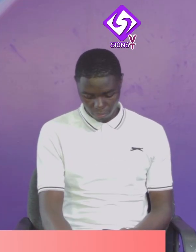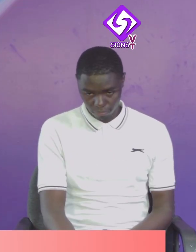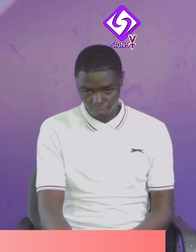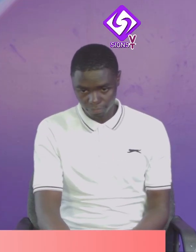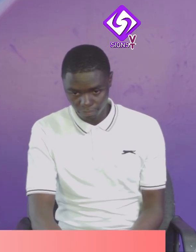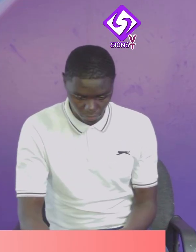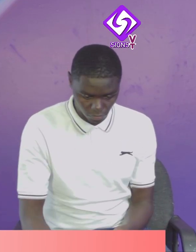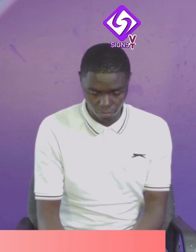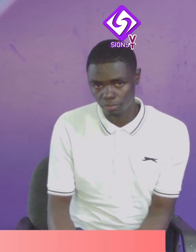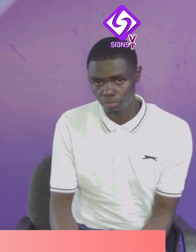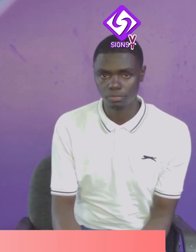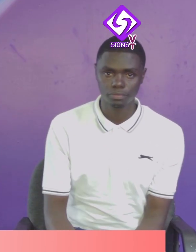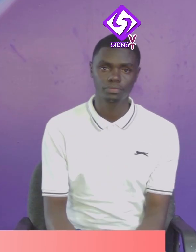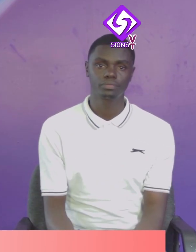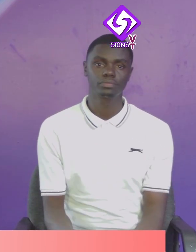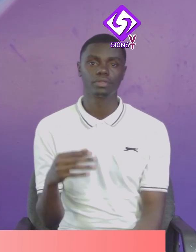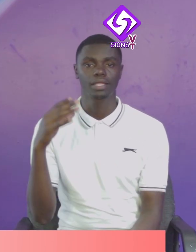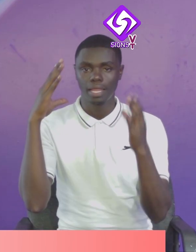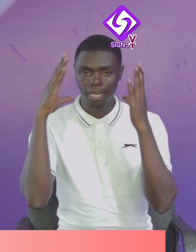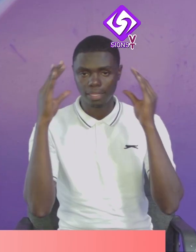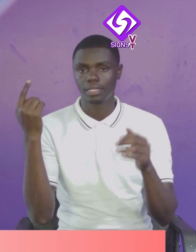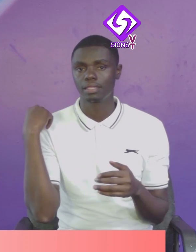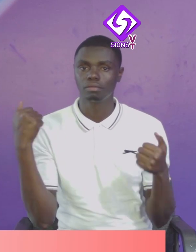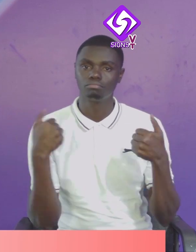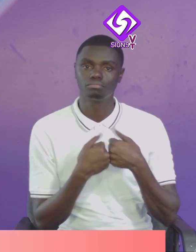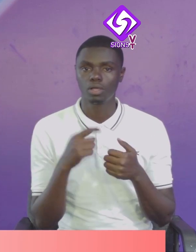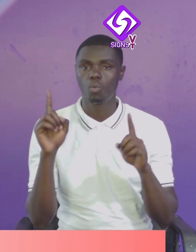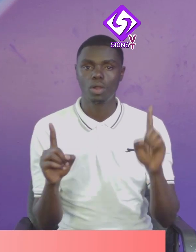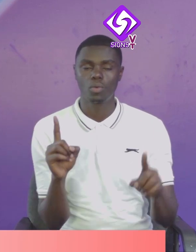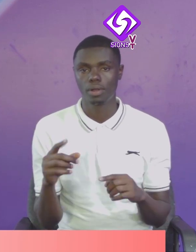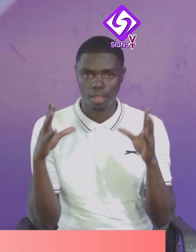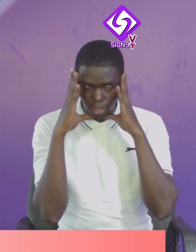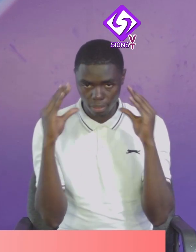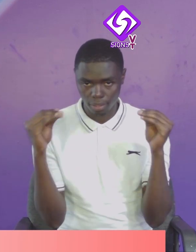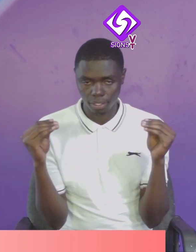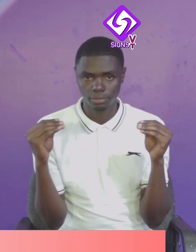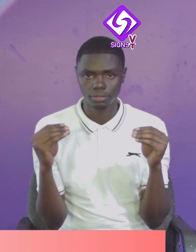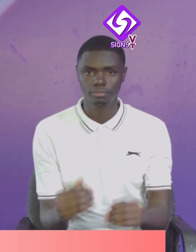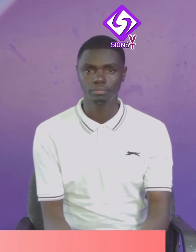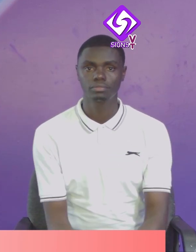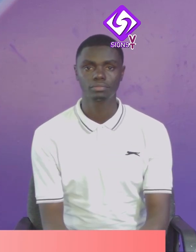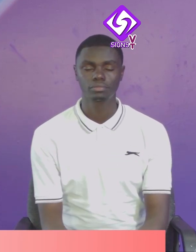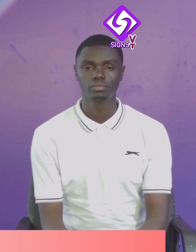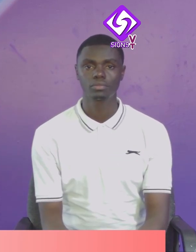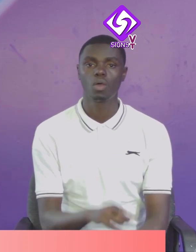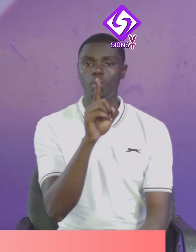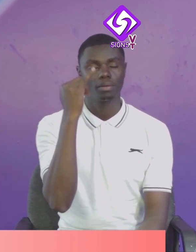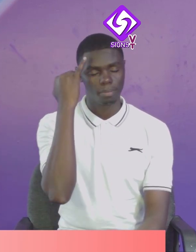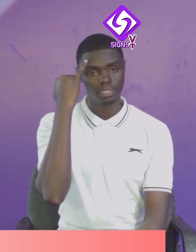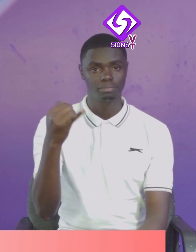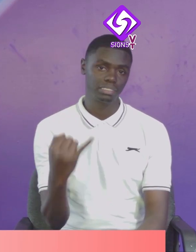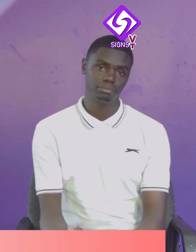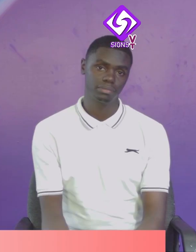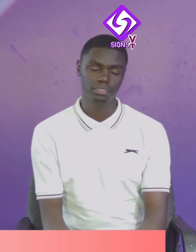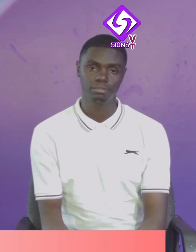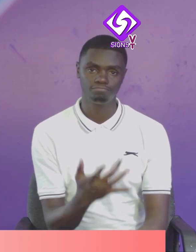yesterday, and the game ended in 1-1. But Netherlands one might imagine, they